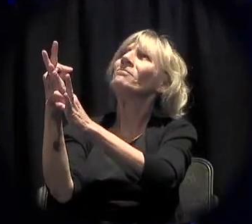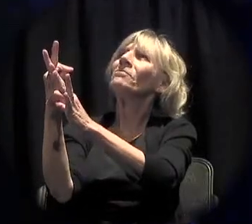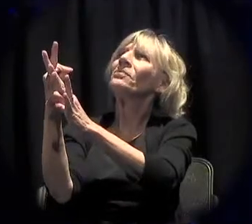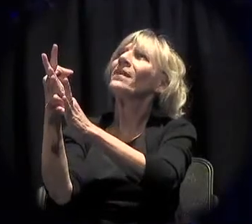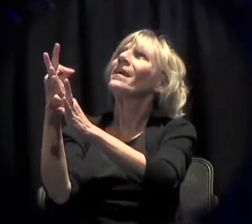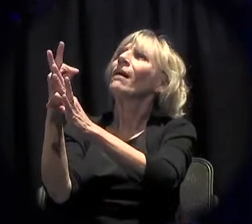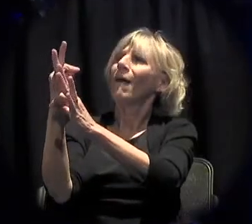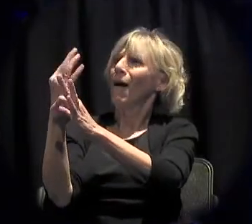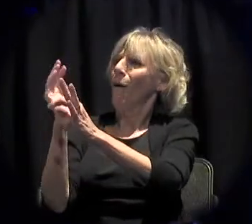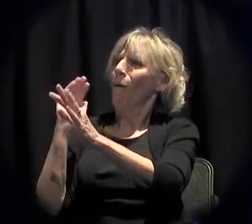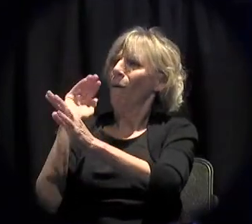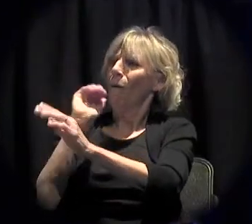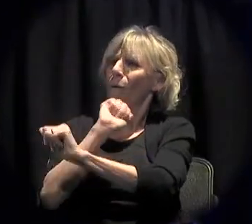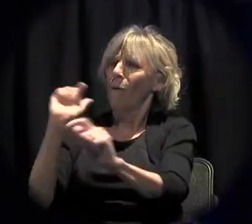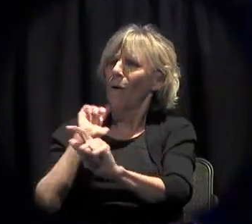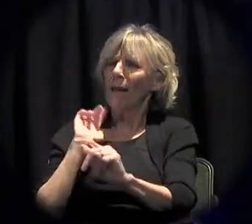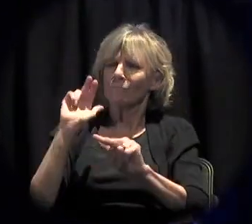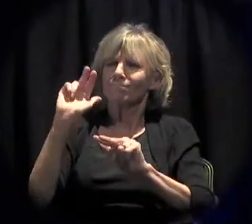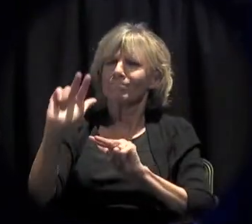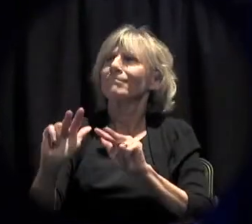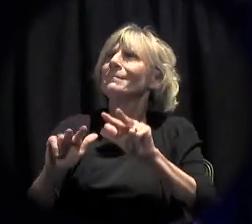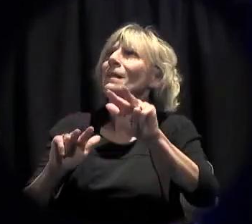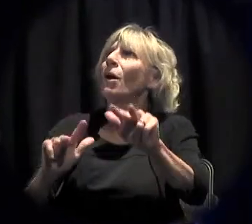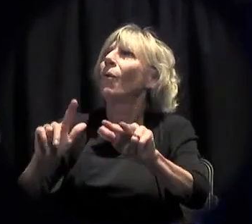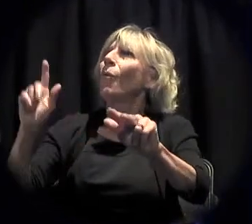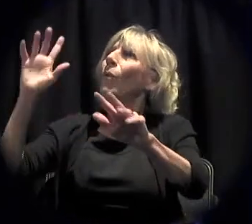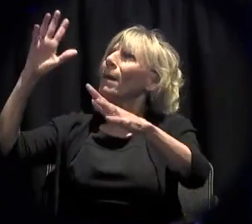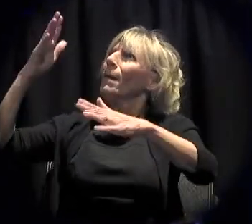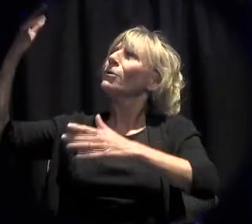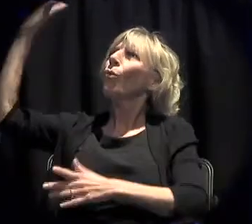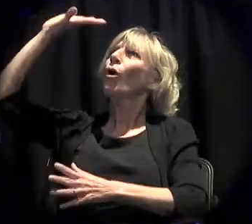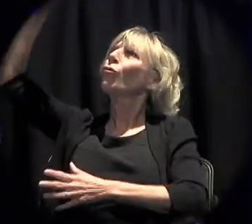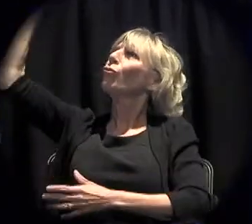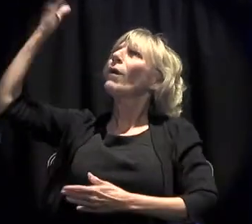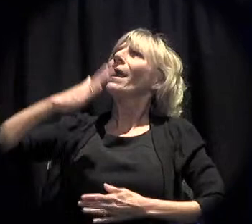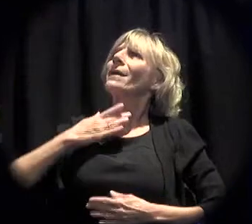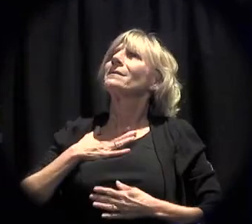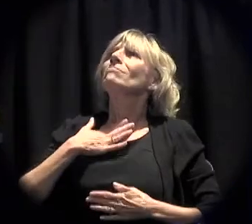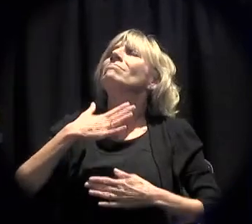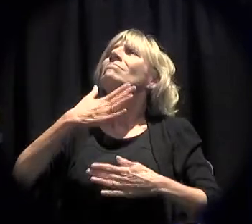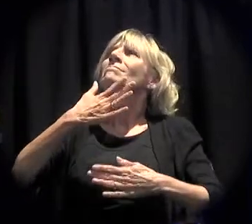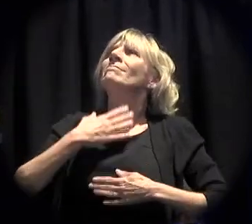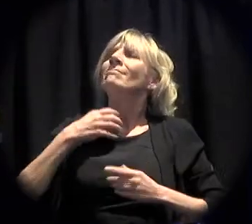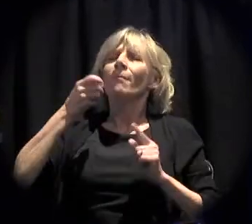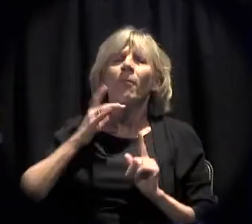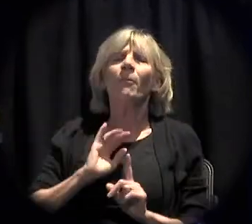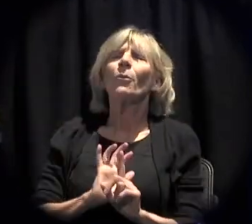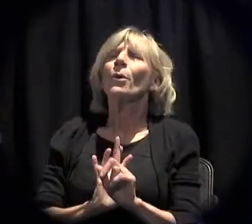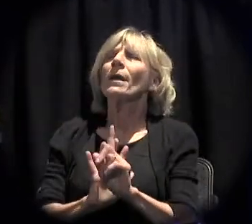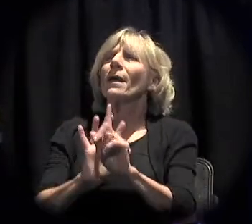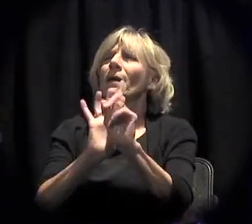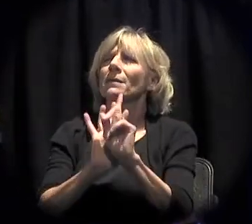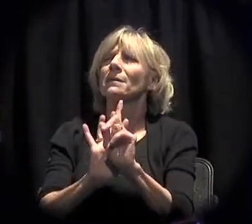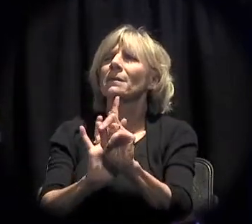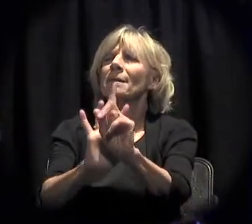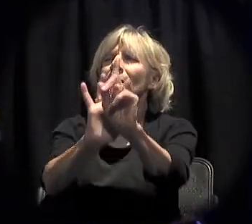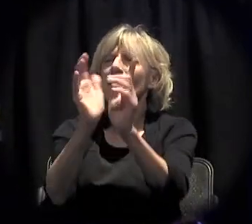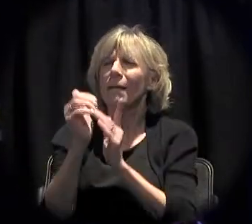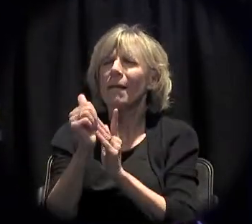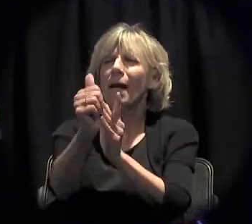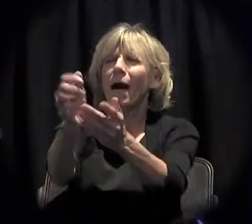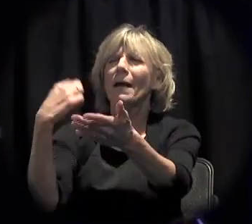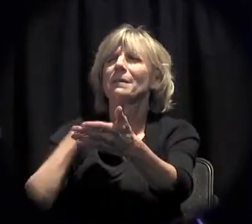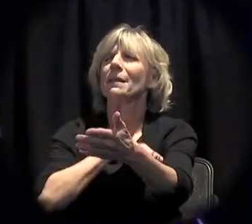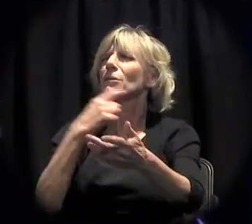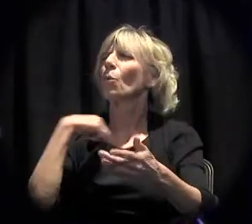That every step we're breathing your grace in and out, Lord. And Lord, we want to declare your praise